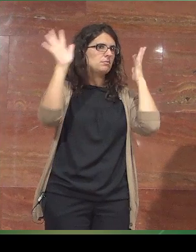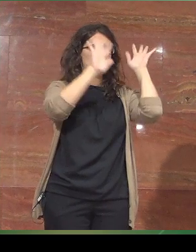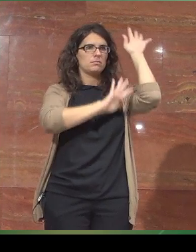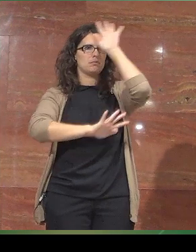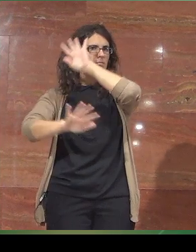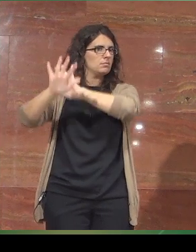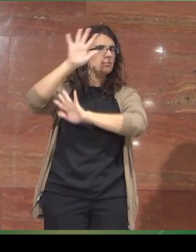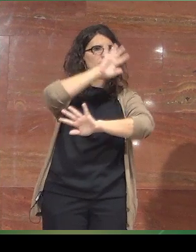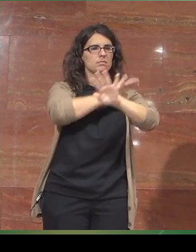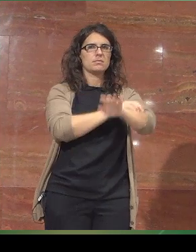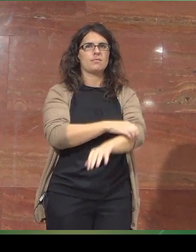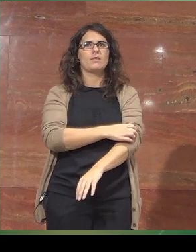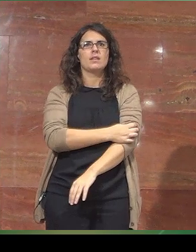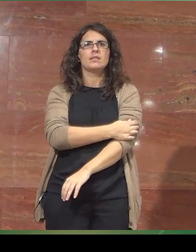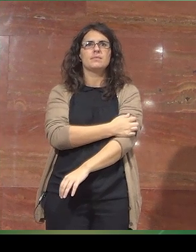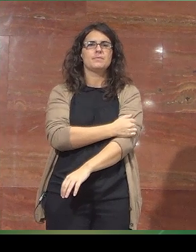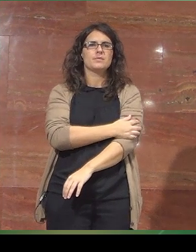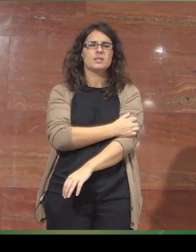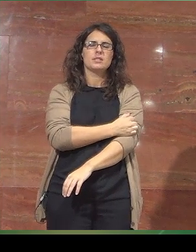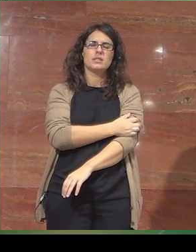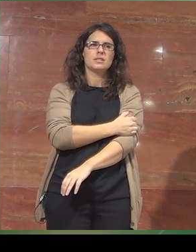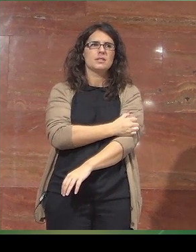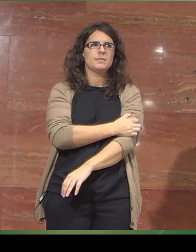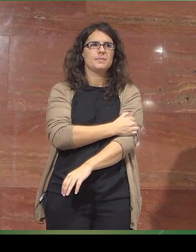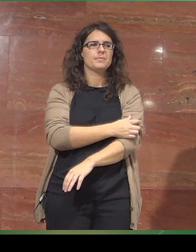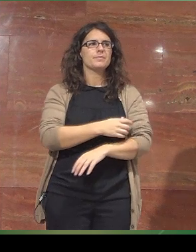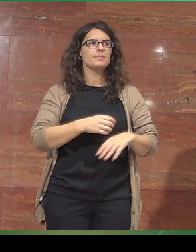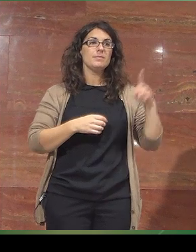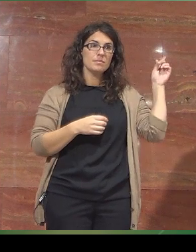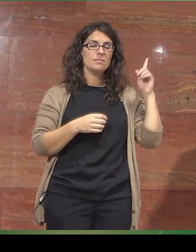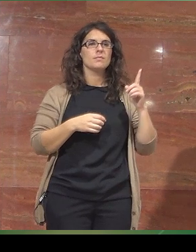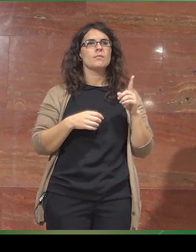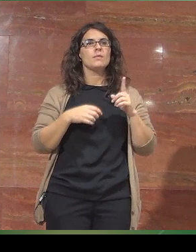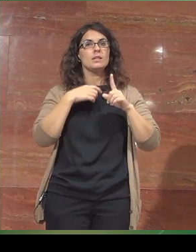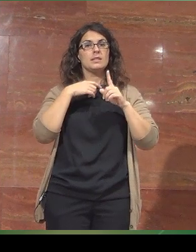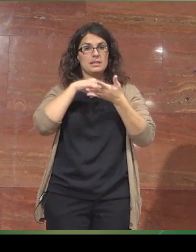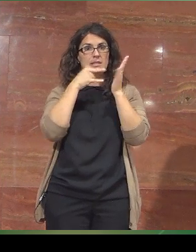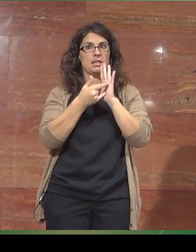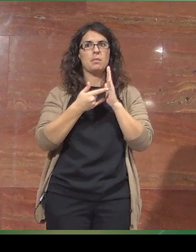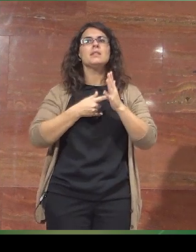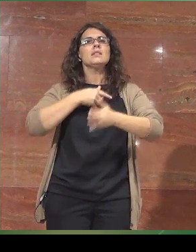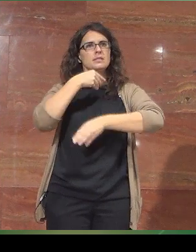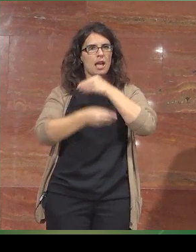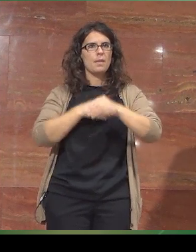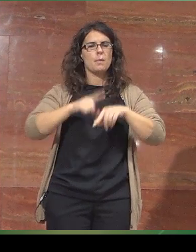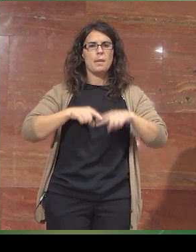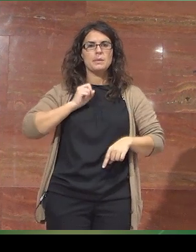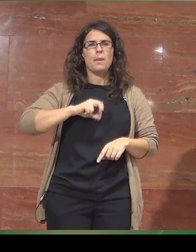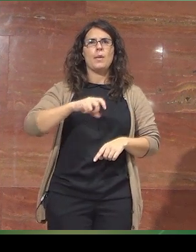And what I wanted to do is, I loved the presentation that was shown earlier about signs